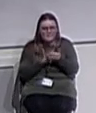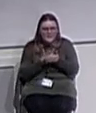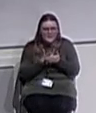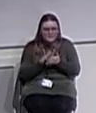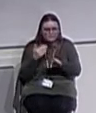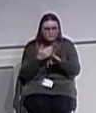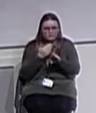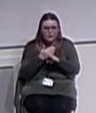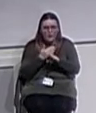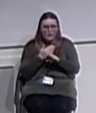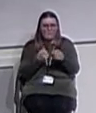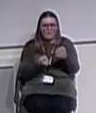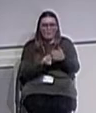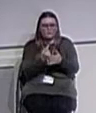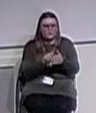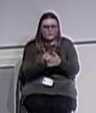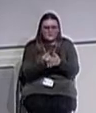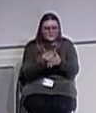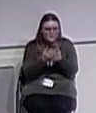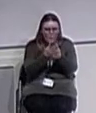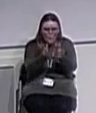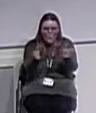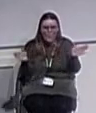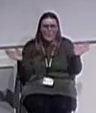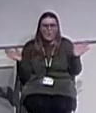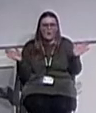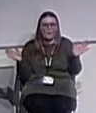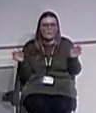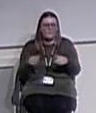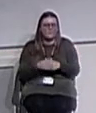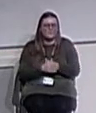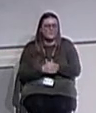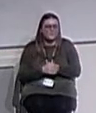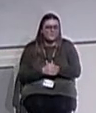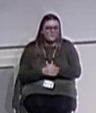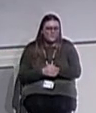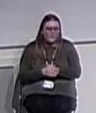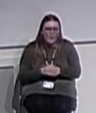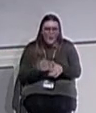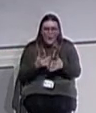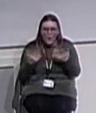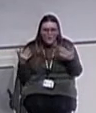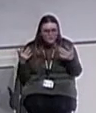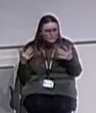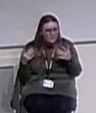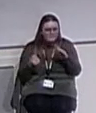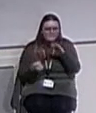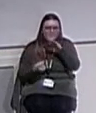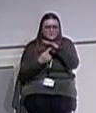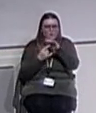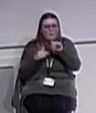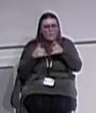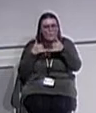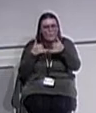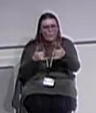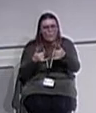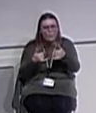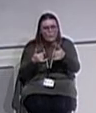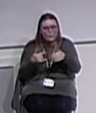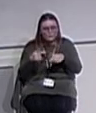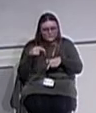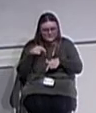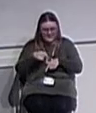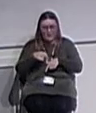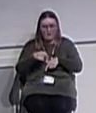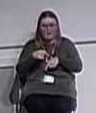if you need help on the way, our career service is a really good career service. It's won lots of top awards. And in fact, it's been voted the best